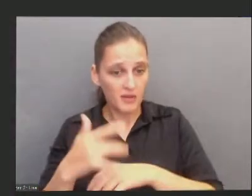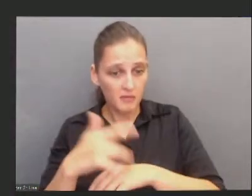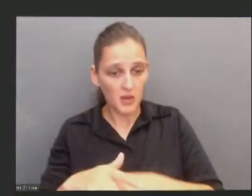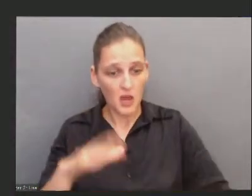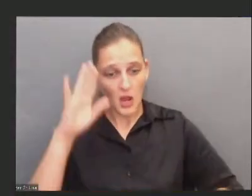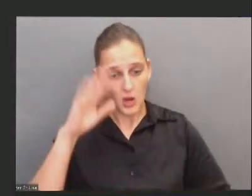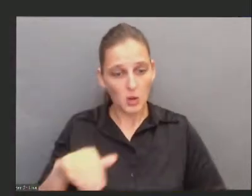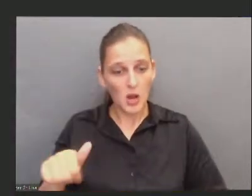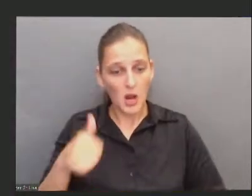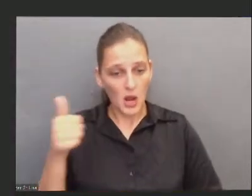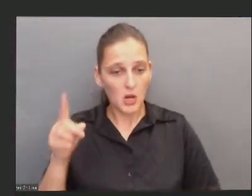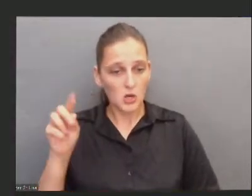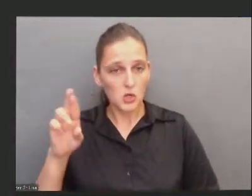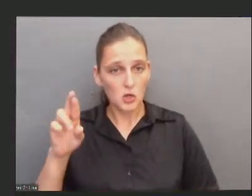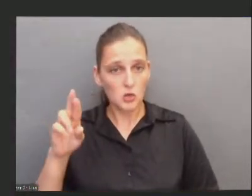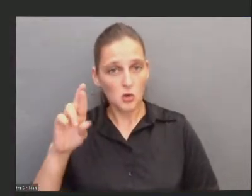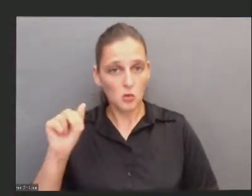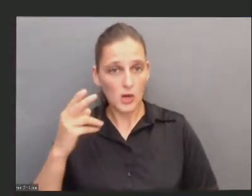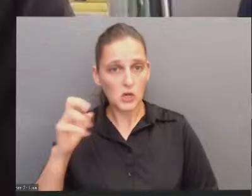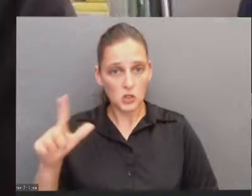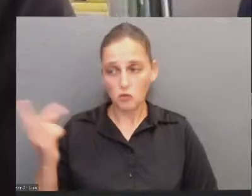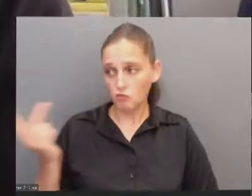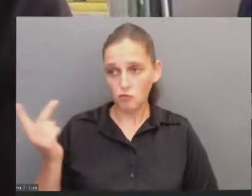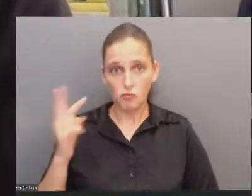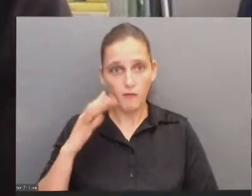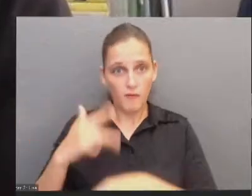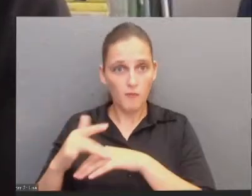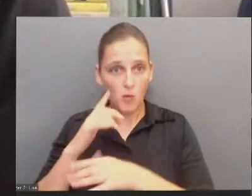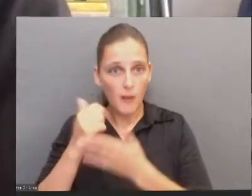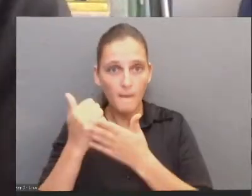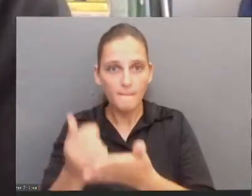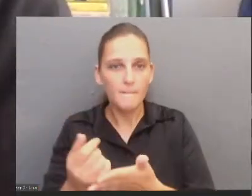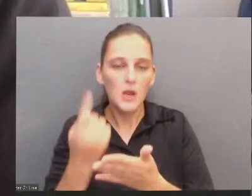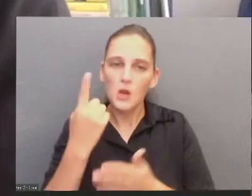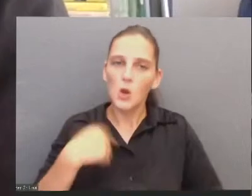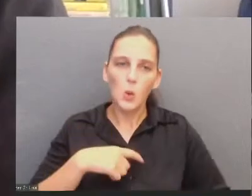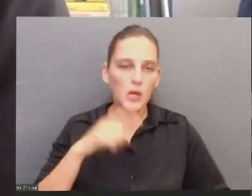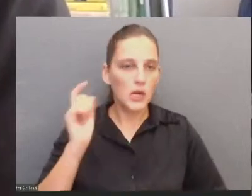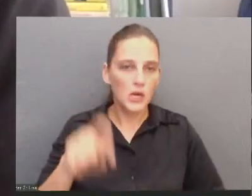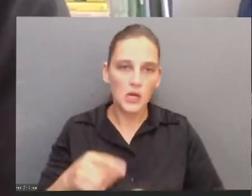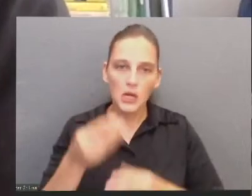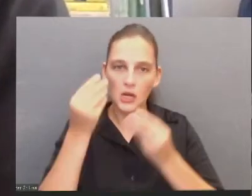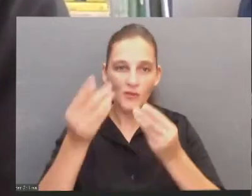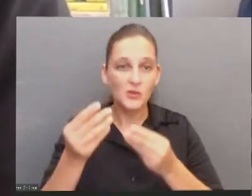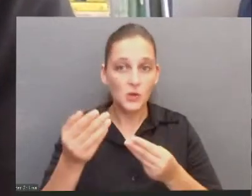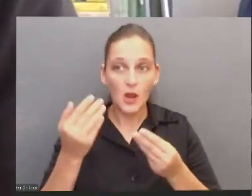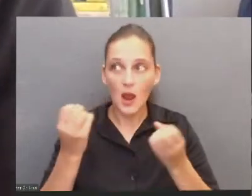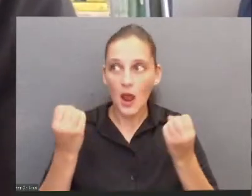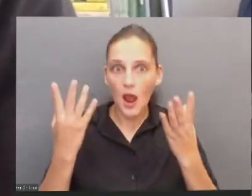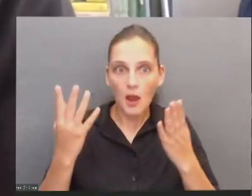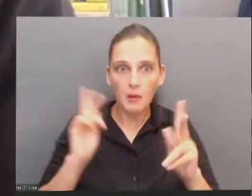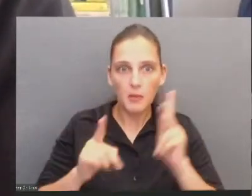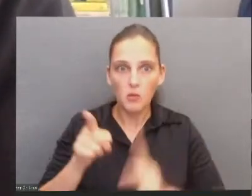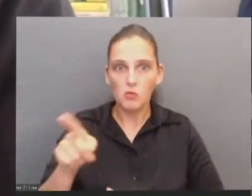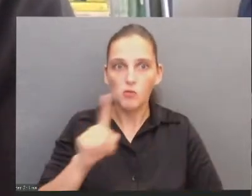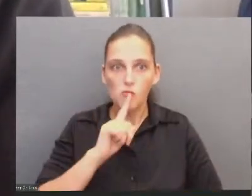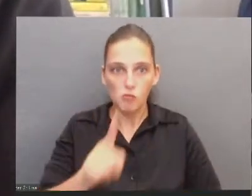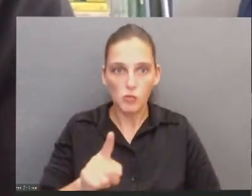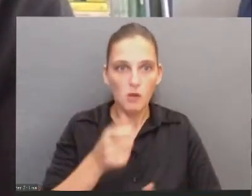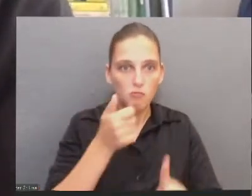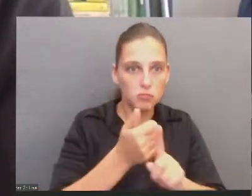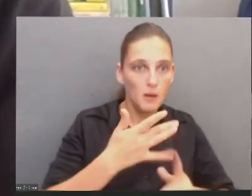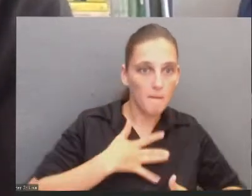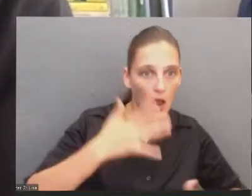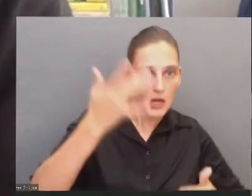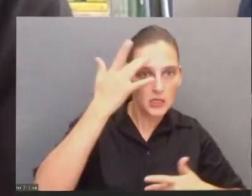well. We need data. We have no idea how many people have ME in this country or long COVID. In the case of ME, it has